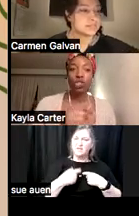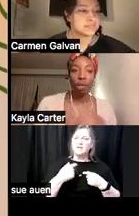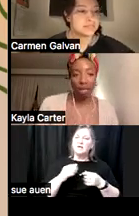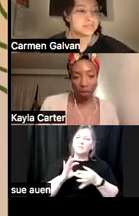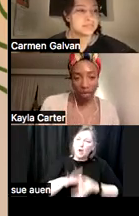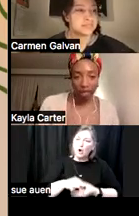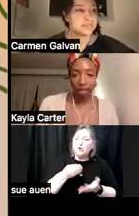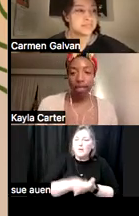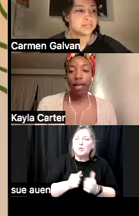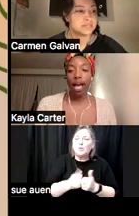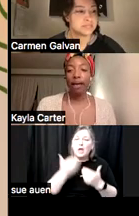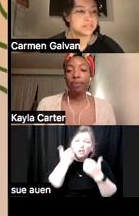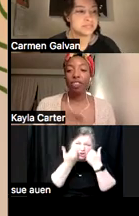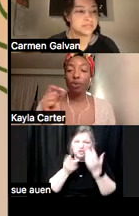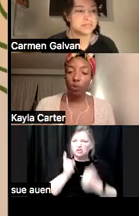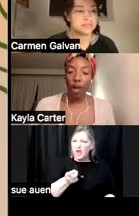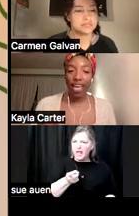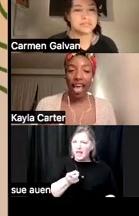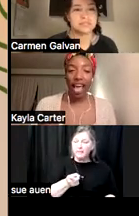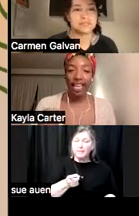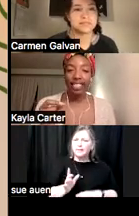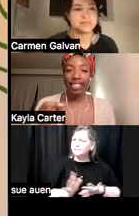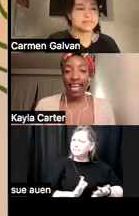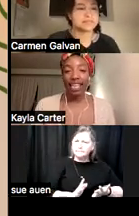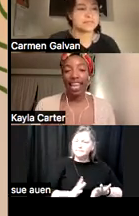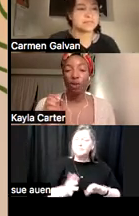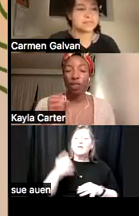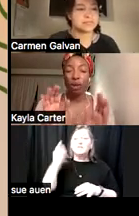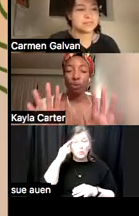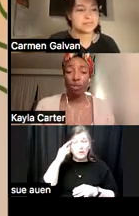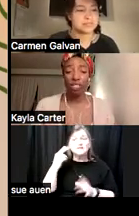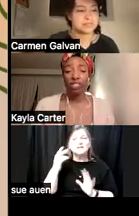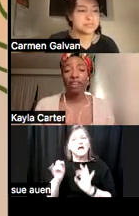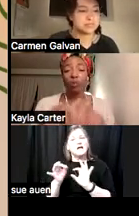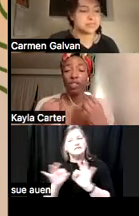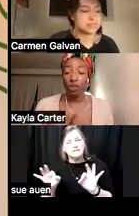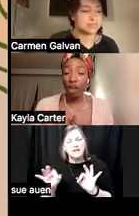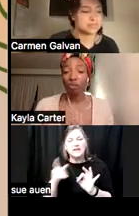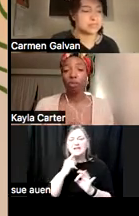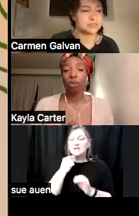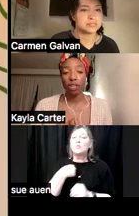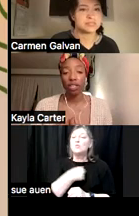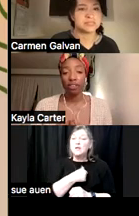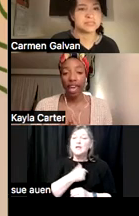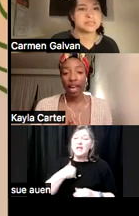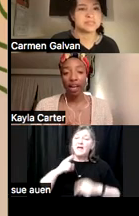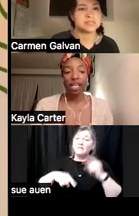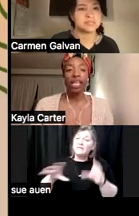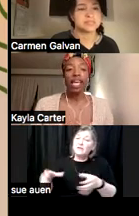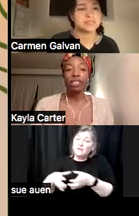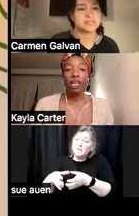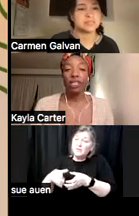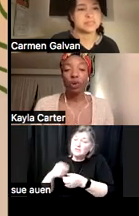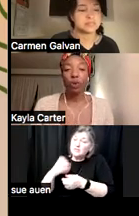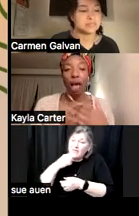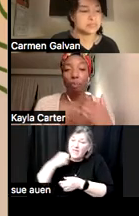without shaming me. And the reason why I state, and I really want to push the fact that we do come from communities of care,